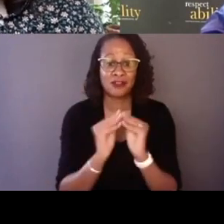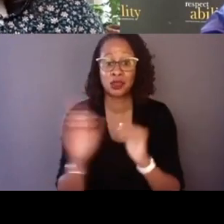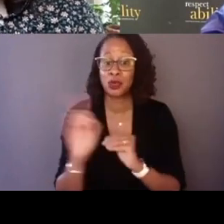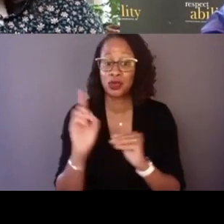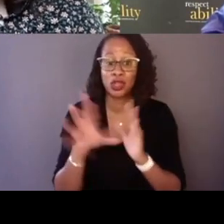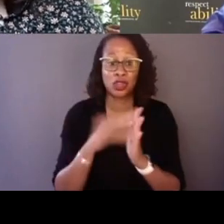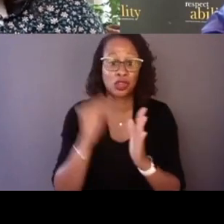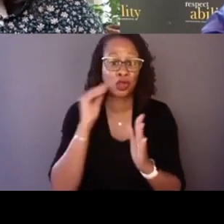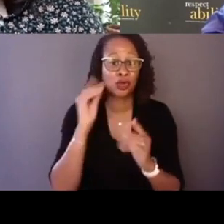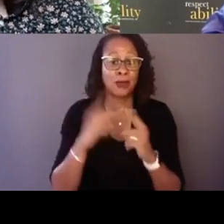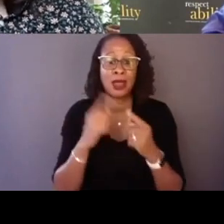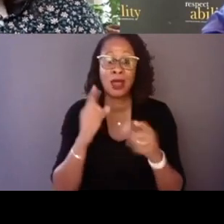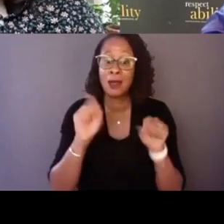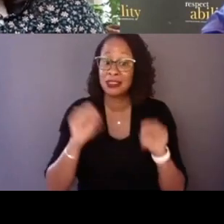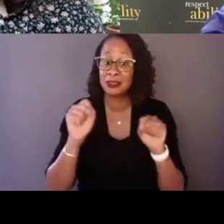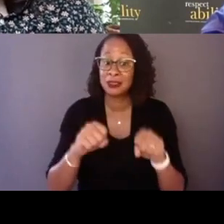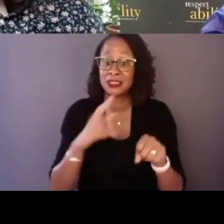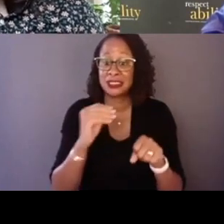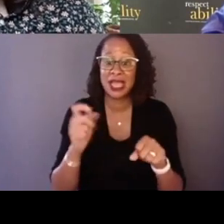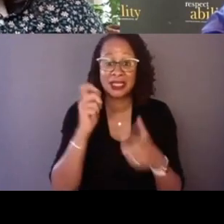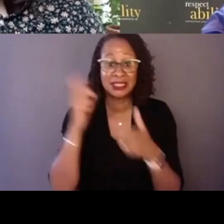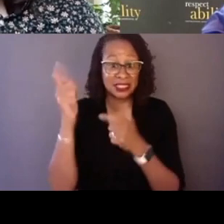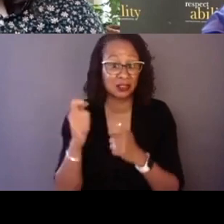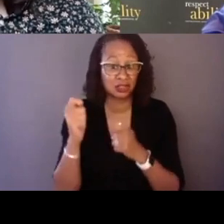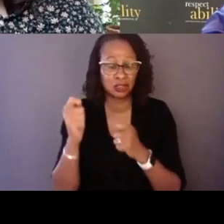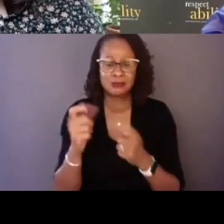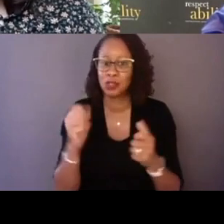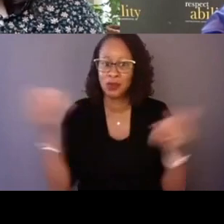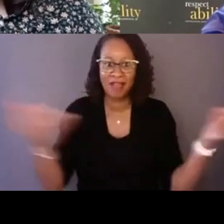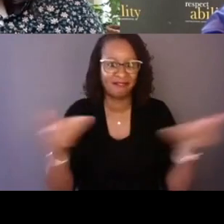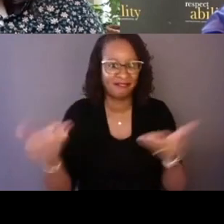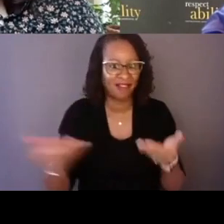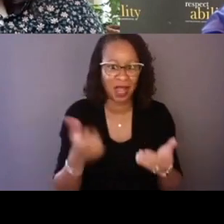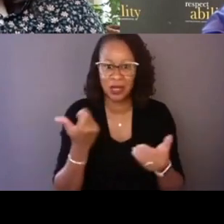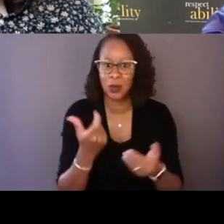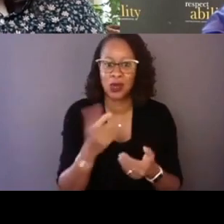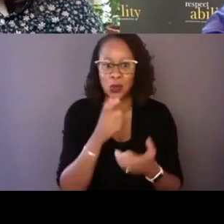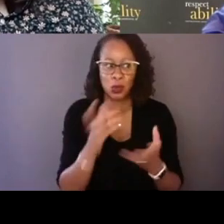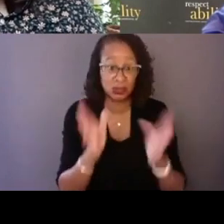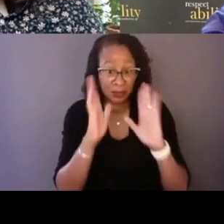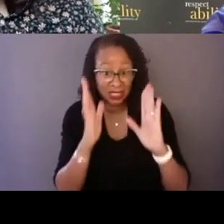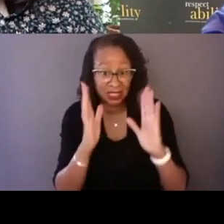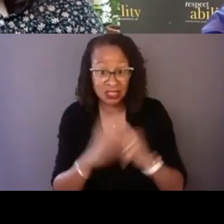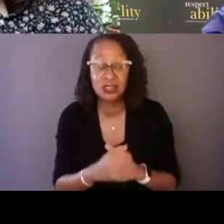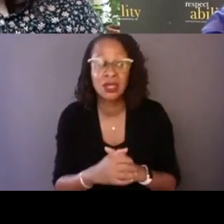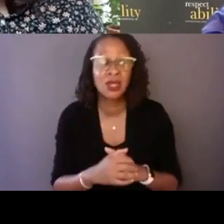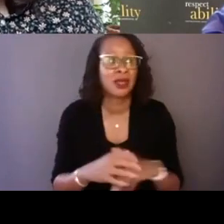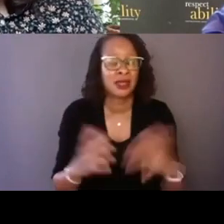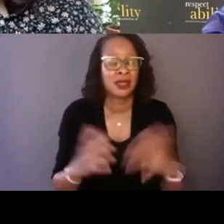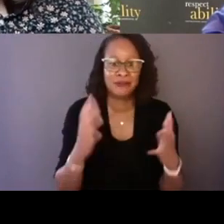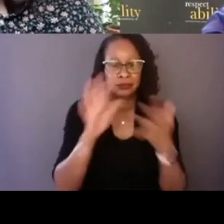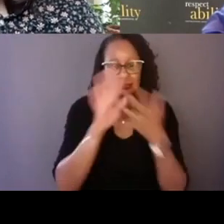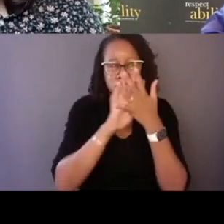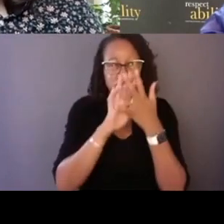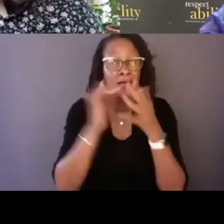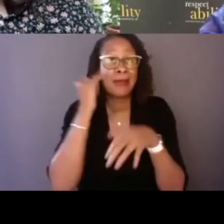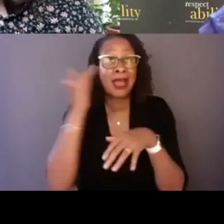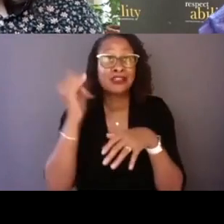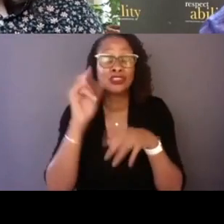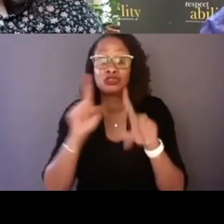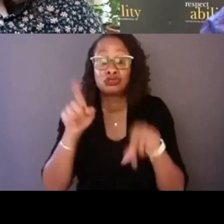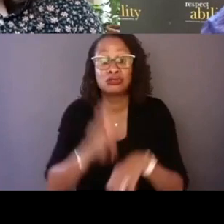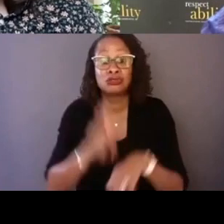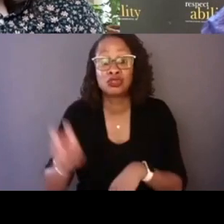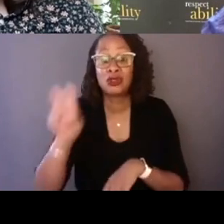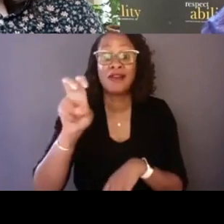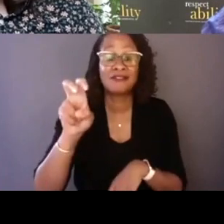scholarships. So I just invite anyone who's listening, even if you're vaguely interested in imagining or dreaming that someday you want